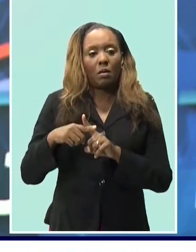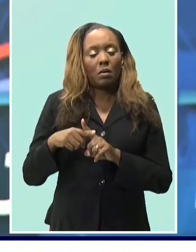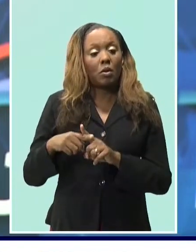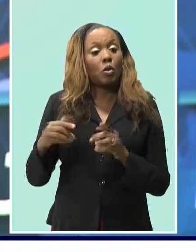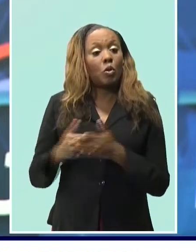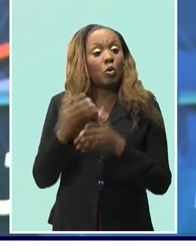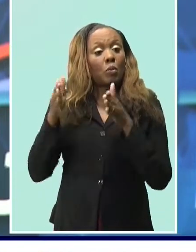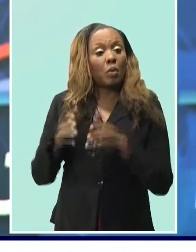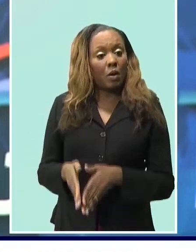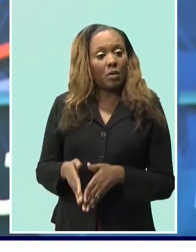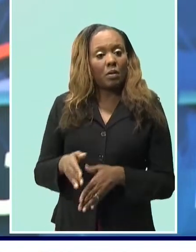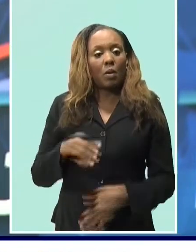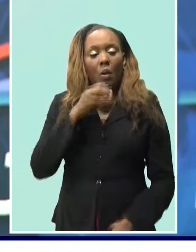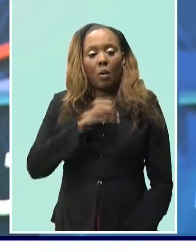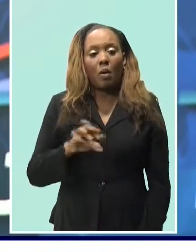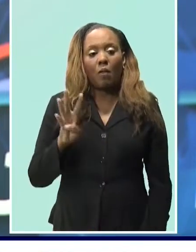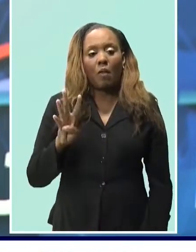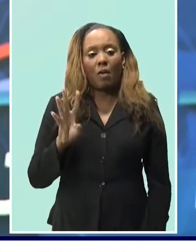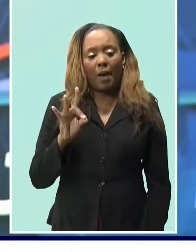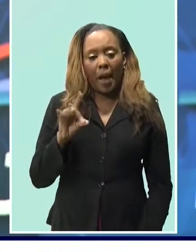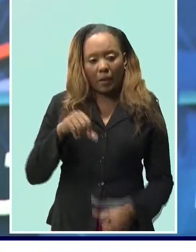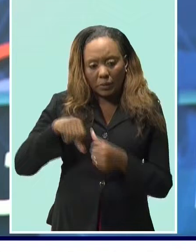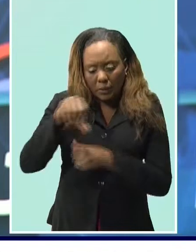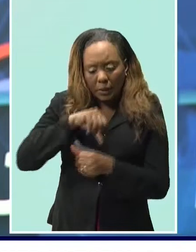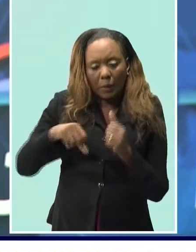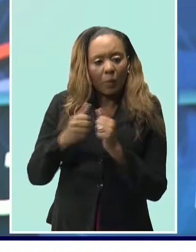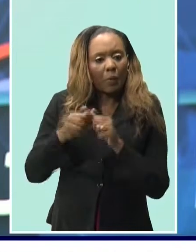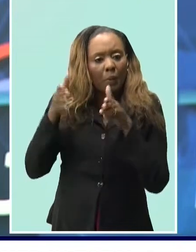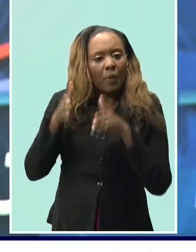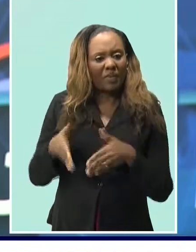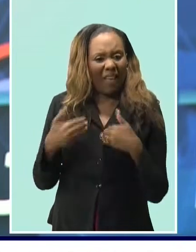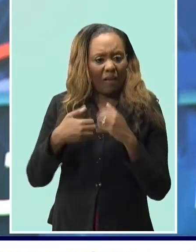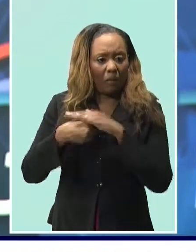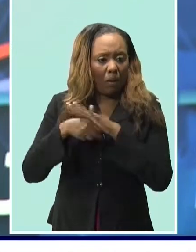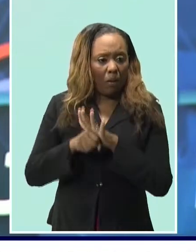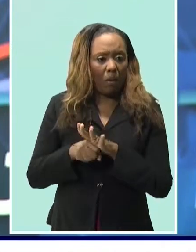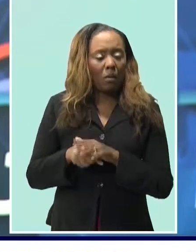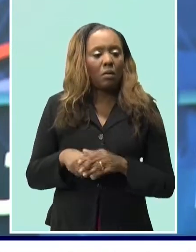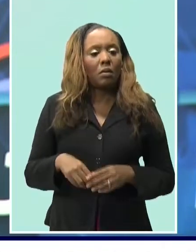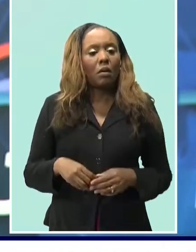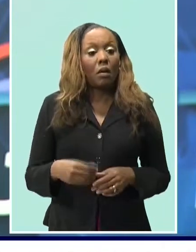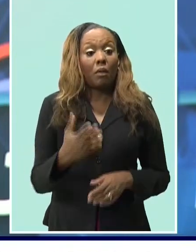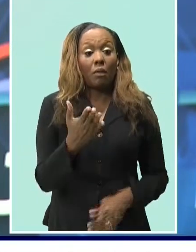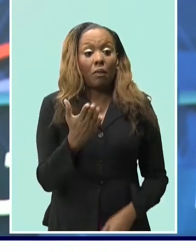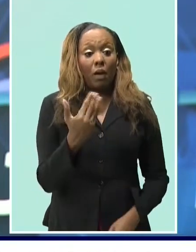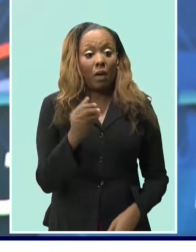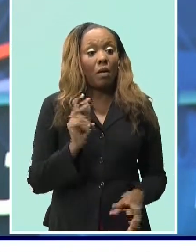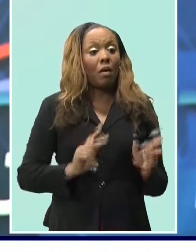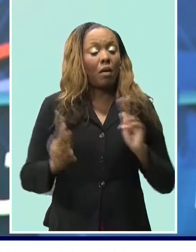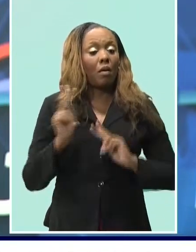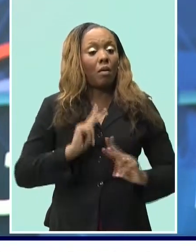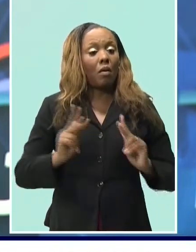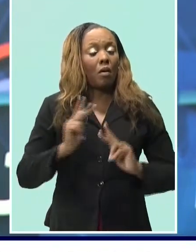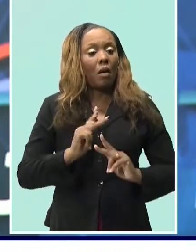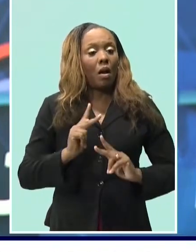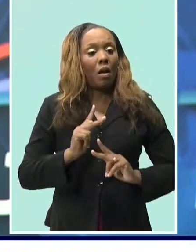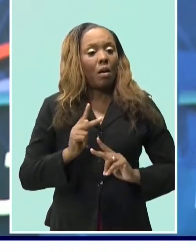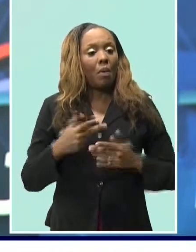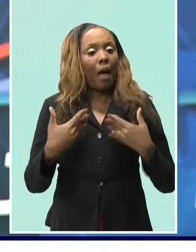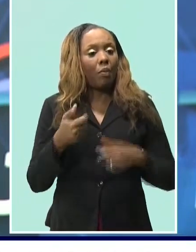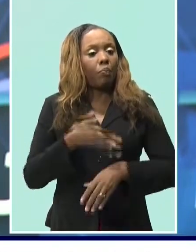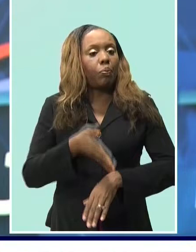into contact with a known case. The number of people who have recovered rose to 15 after 2 more people left isolation